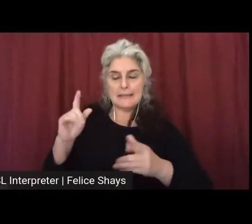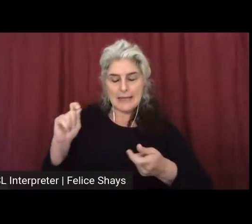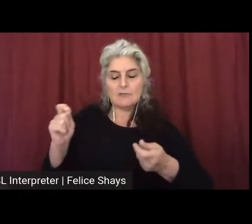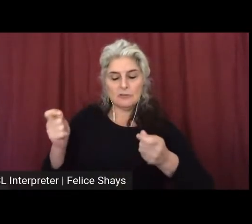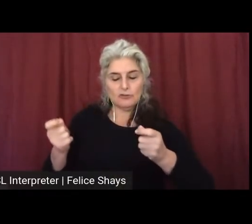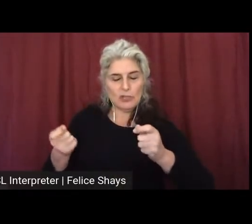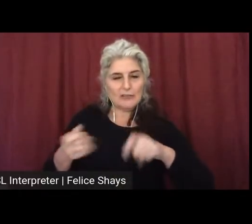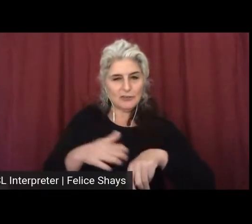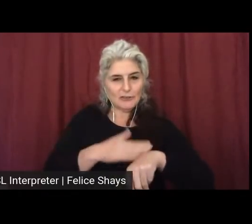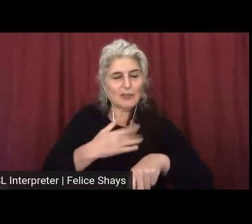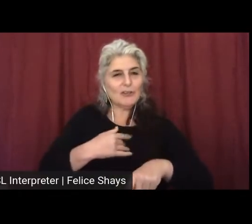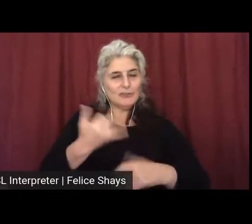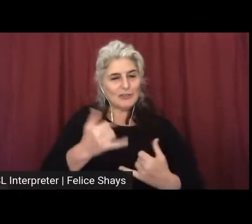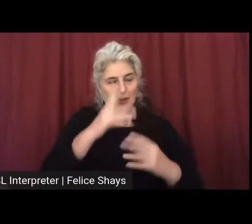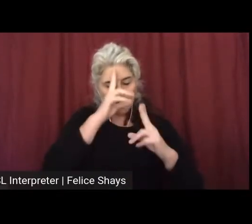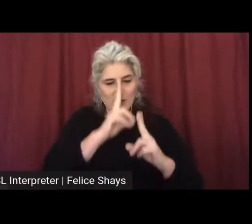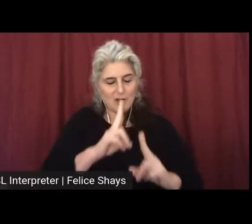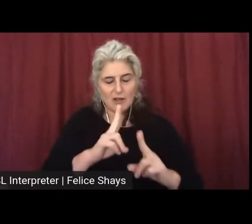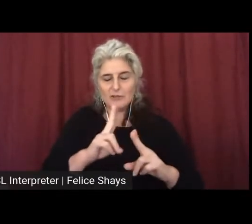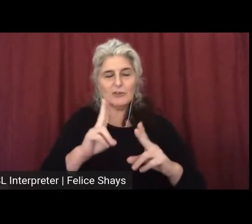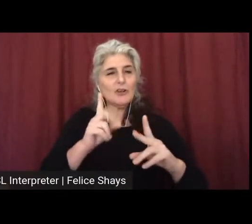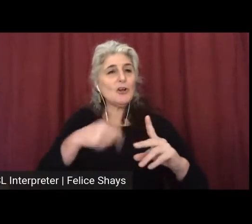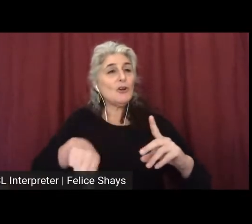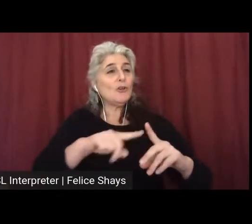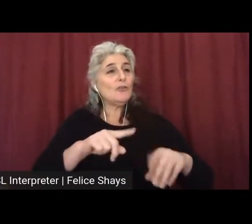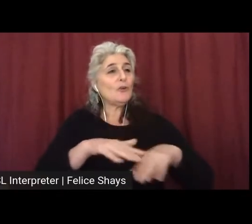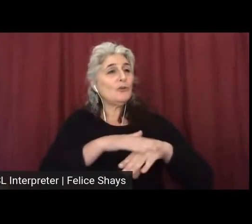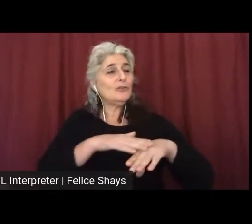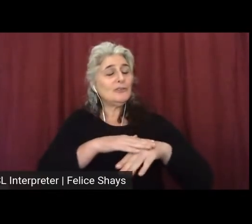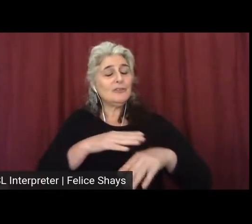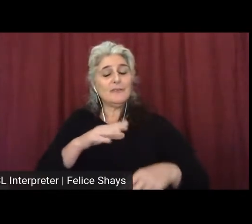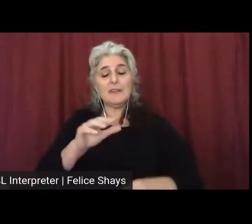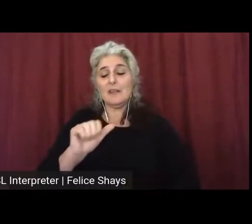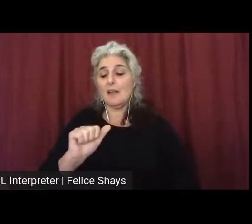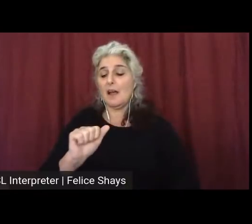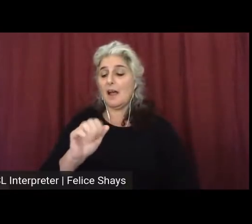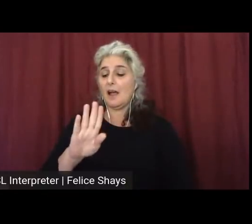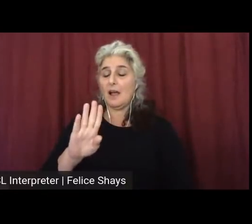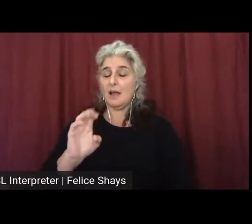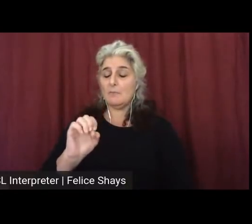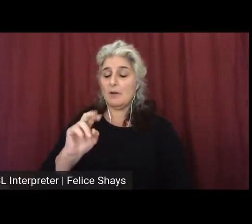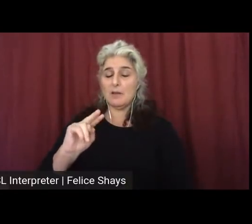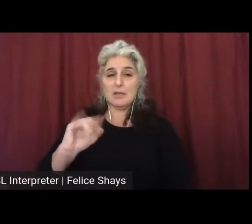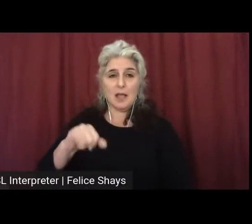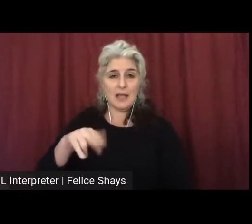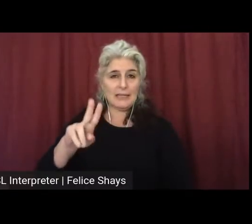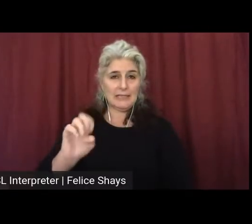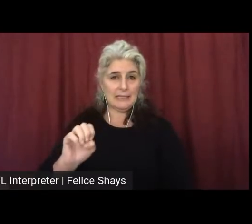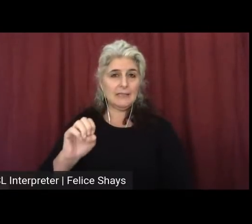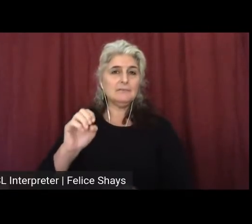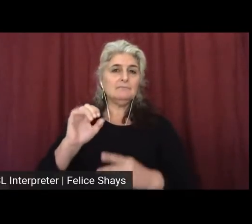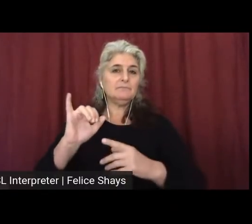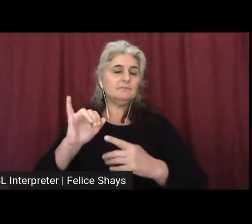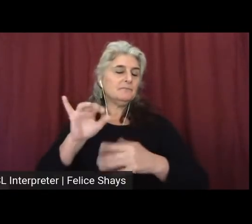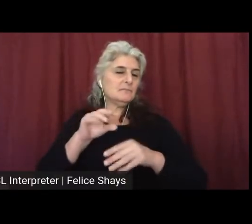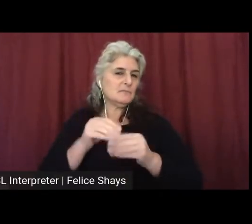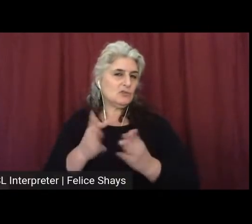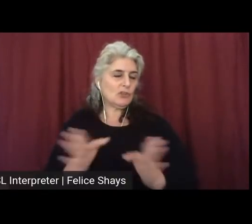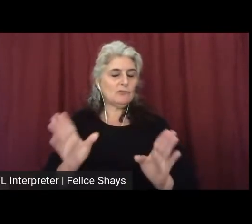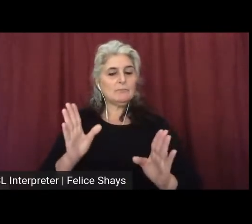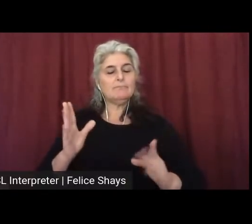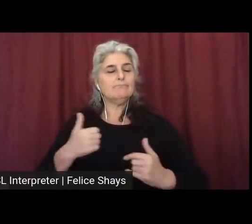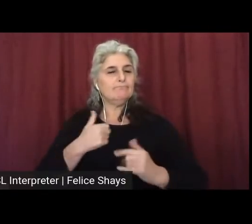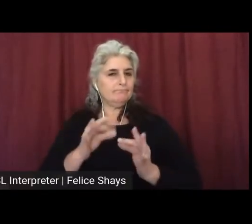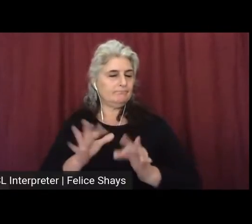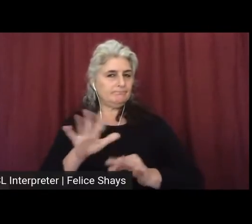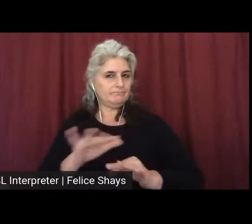the presence of the Sokoki in particular, and the Abenaki generally, on this land. As I was preparing